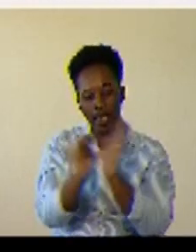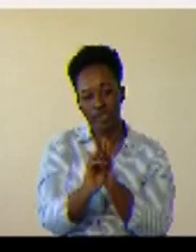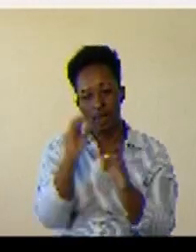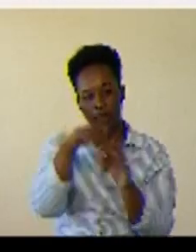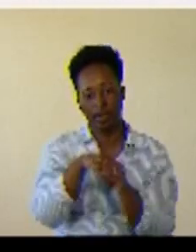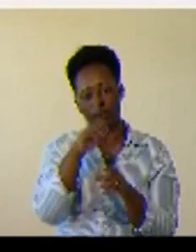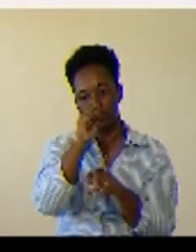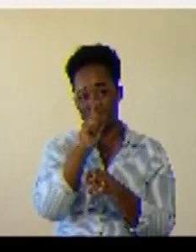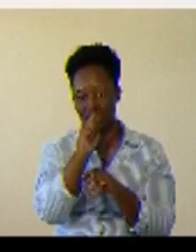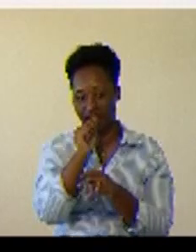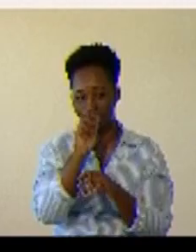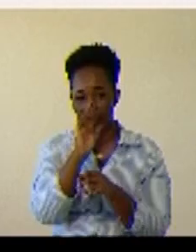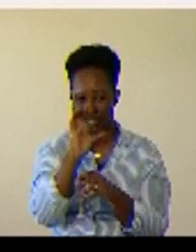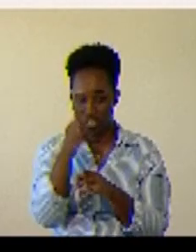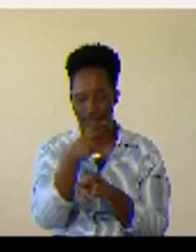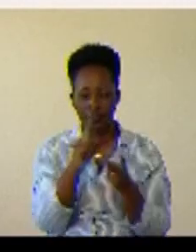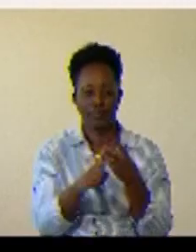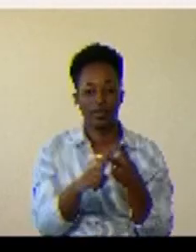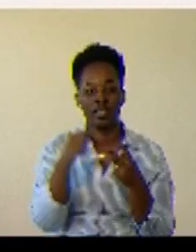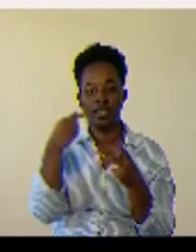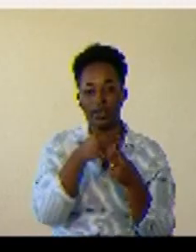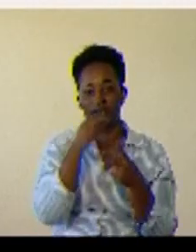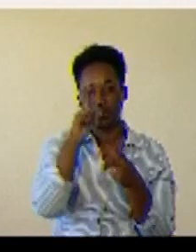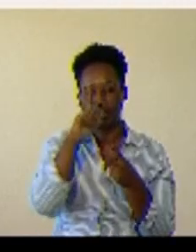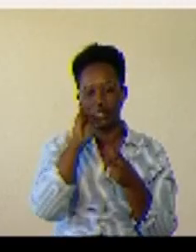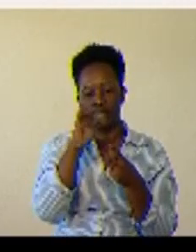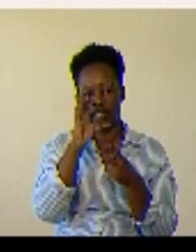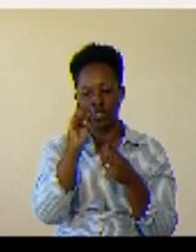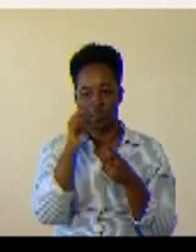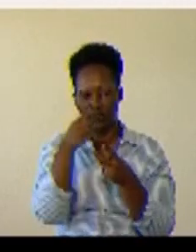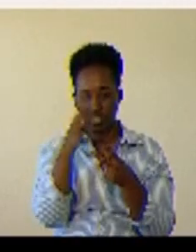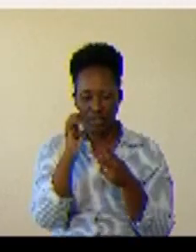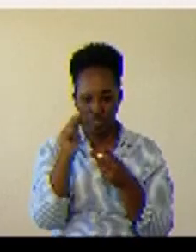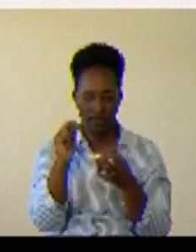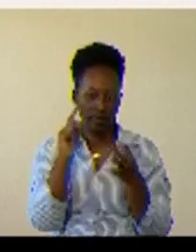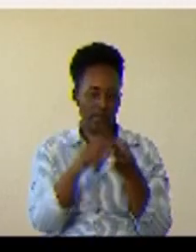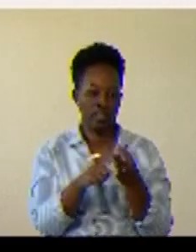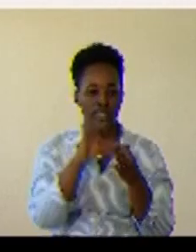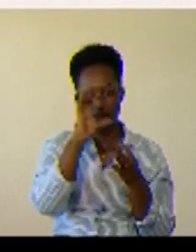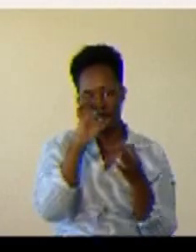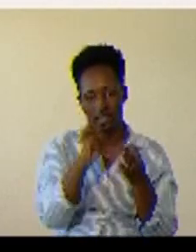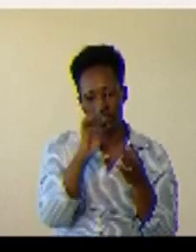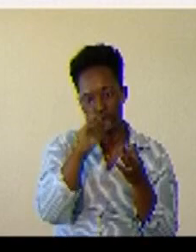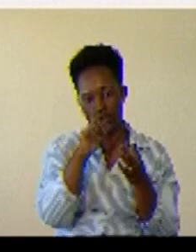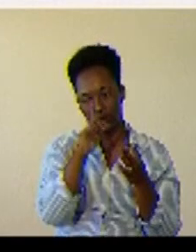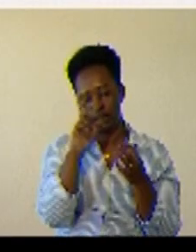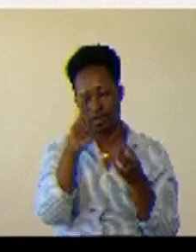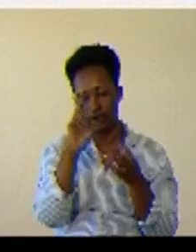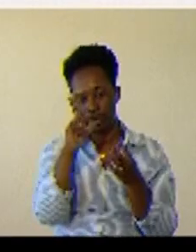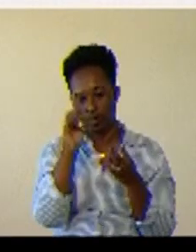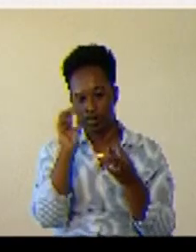have chitin, we have myelin, and also peptidoglycan. These are examples